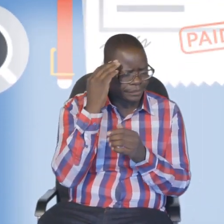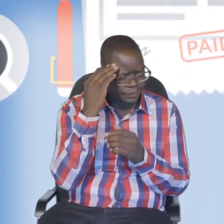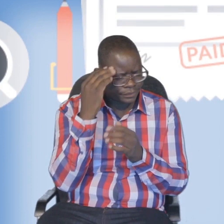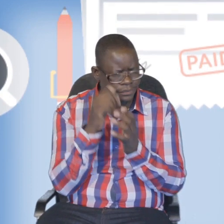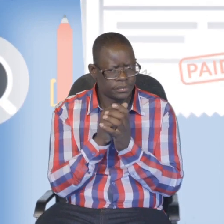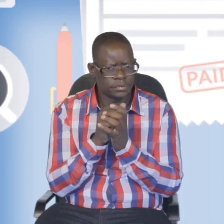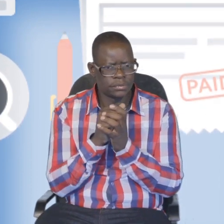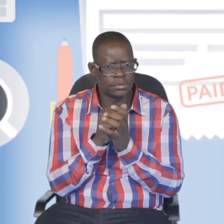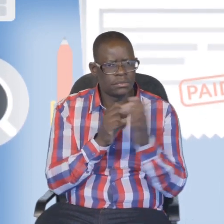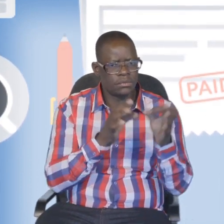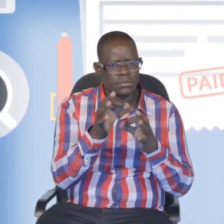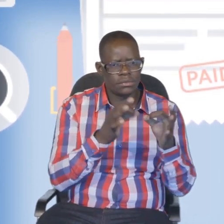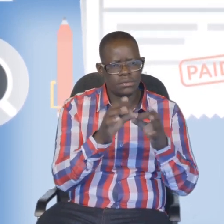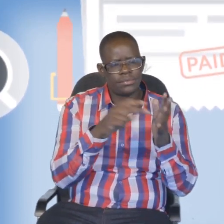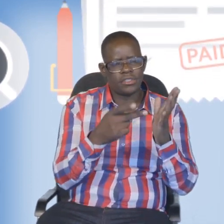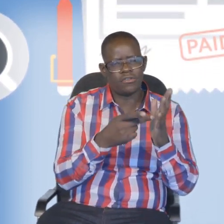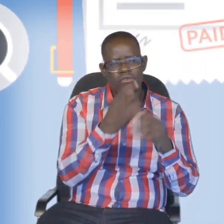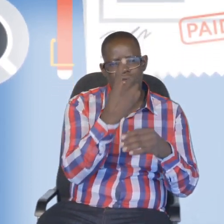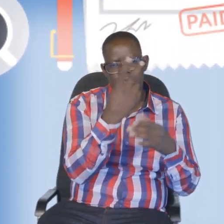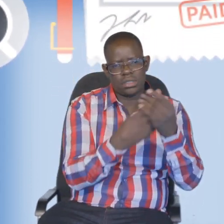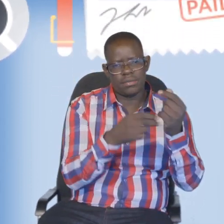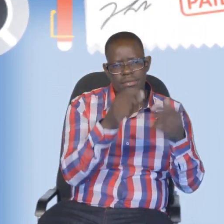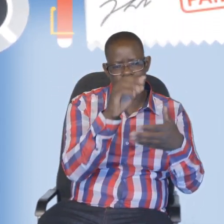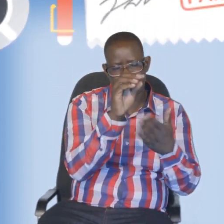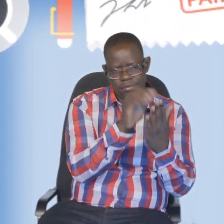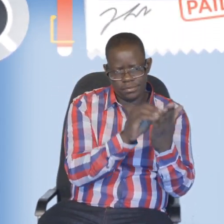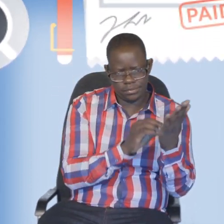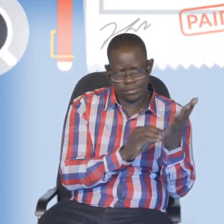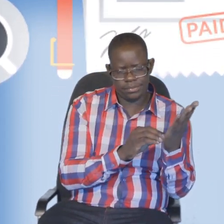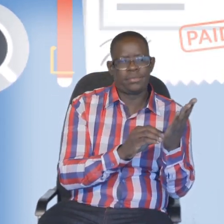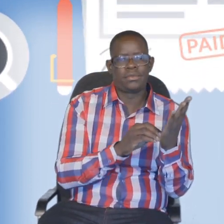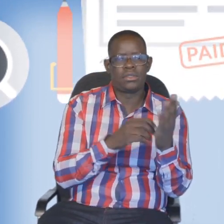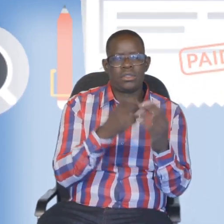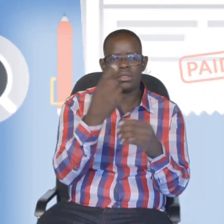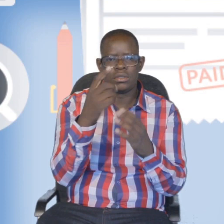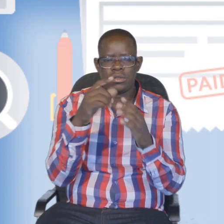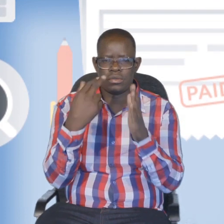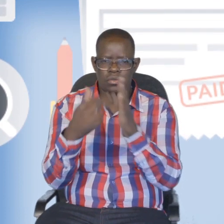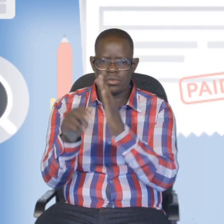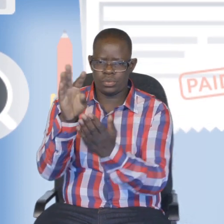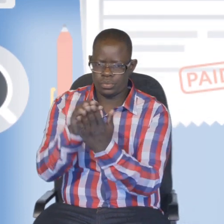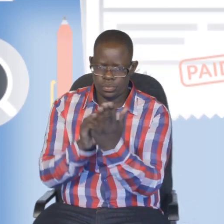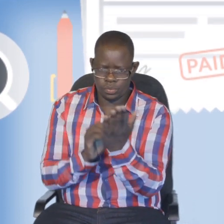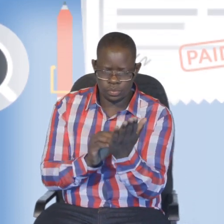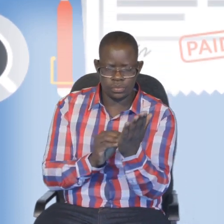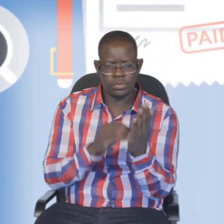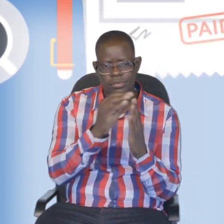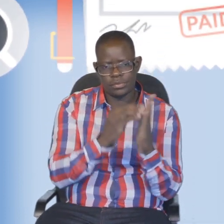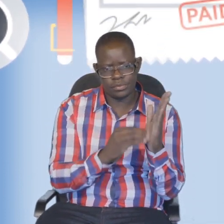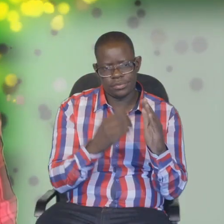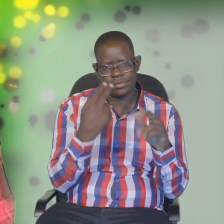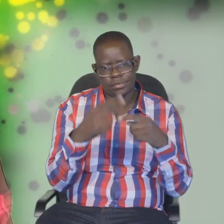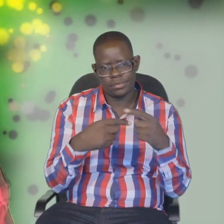able to explain the meaning of the double entry system, state the rules of double entry, illustrate the rules of double